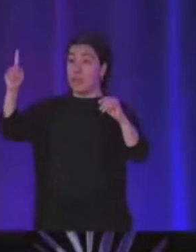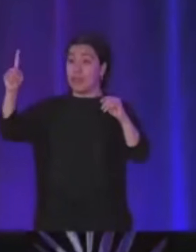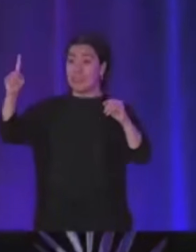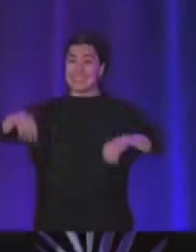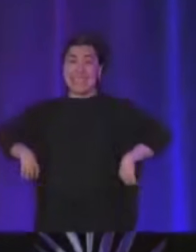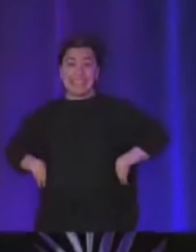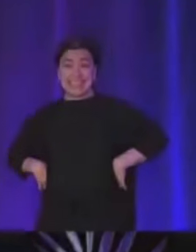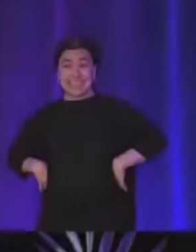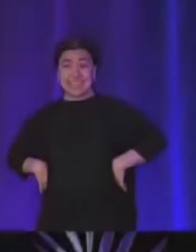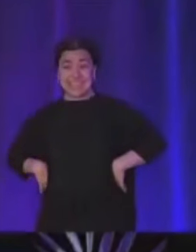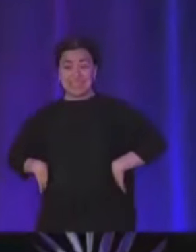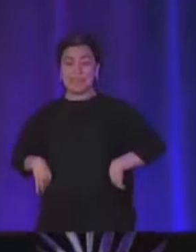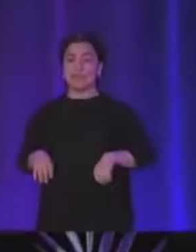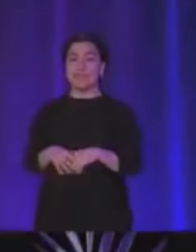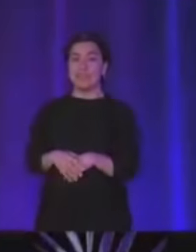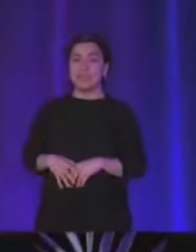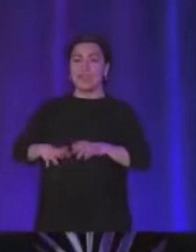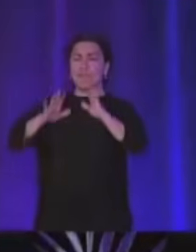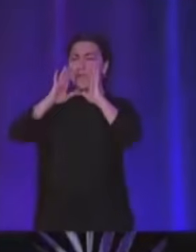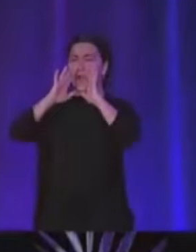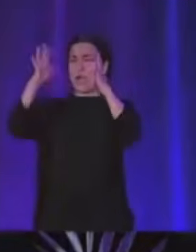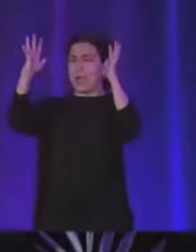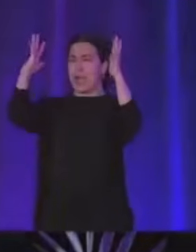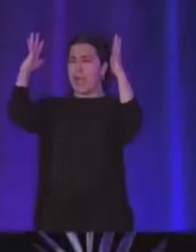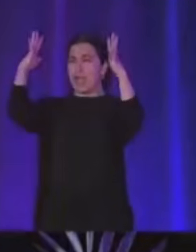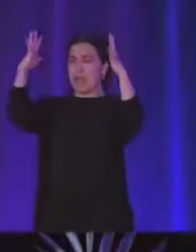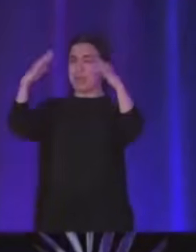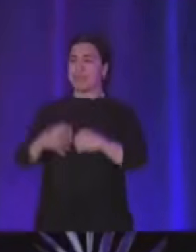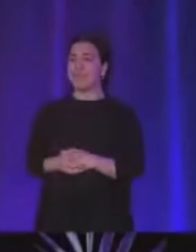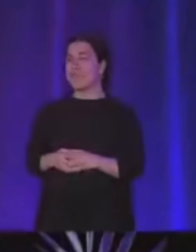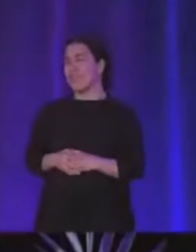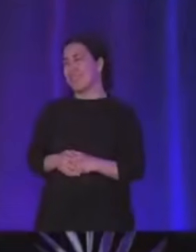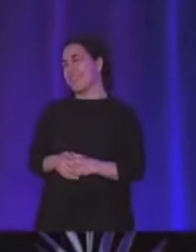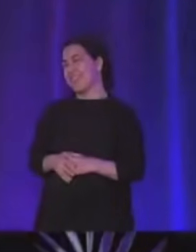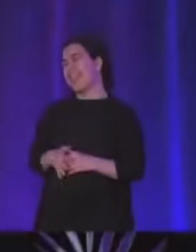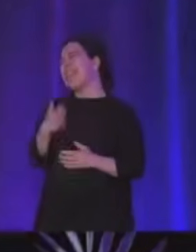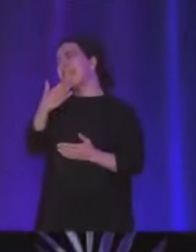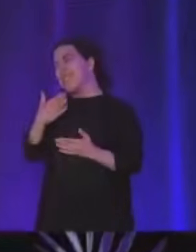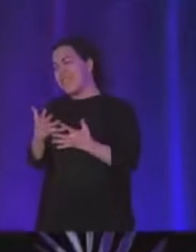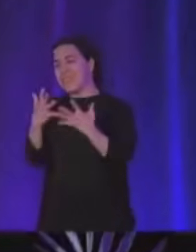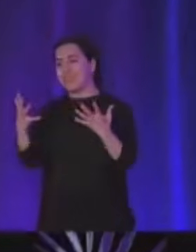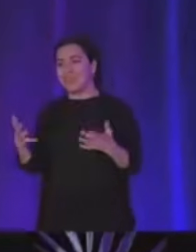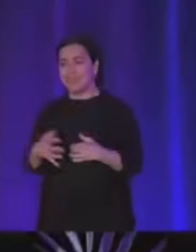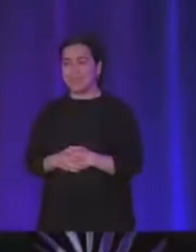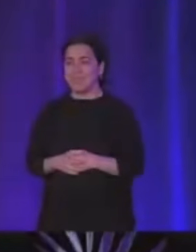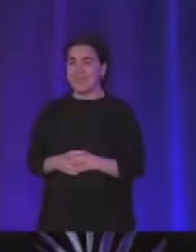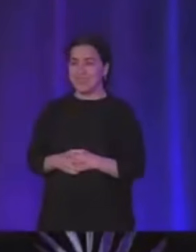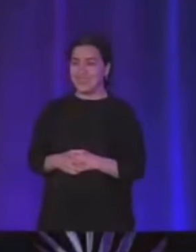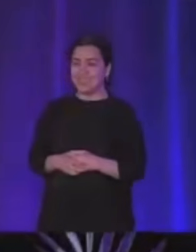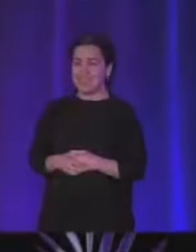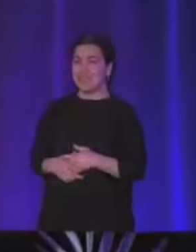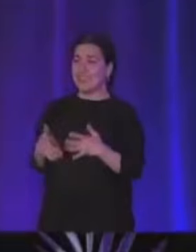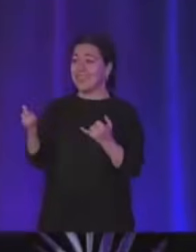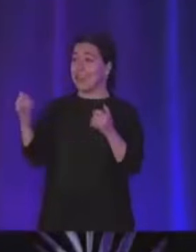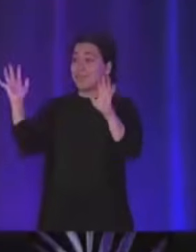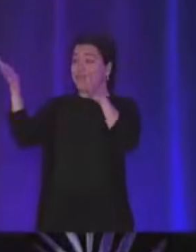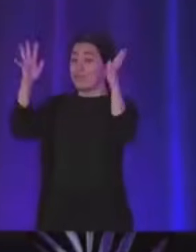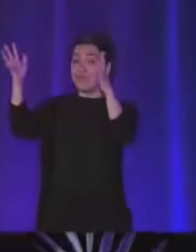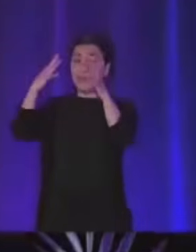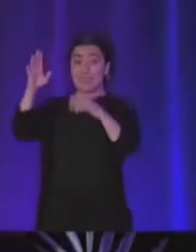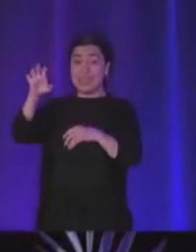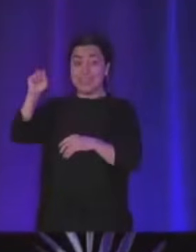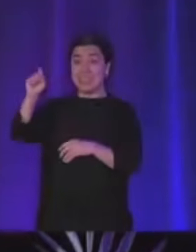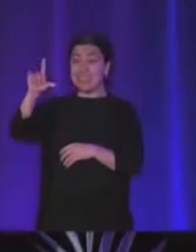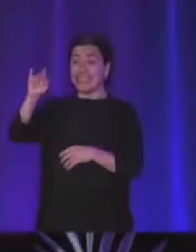1. Cheers! Woo! Awesome. Thank you so much. All right. Let's make some noise for